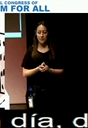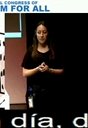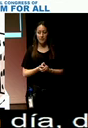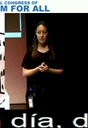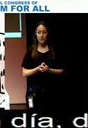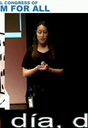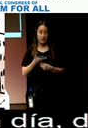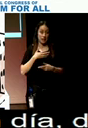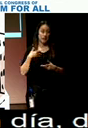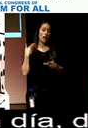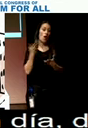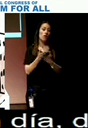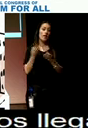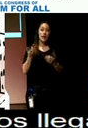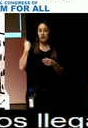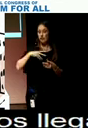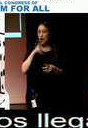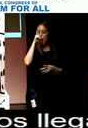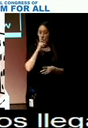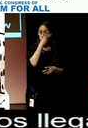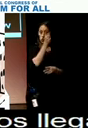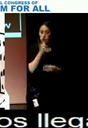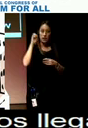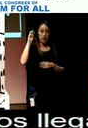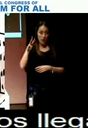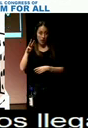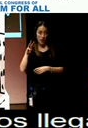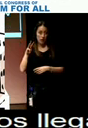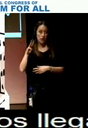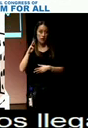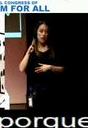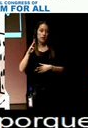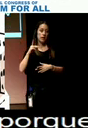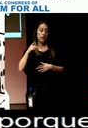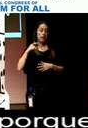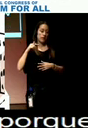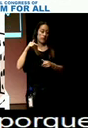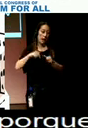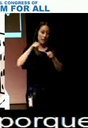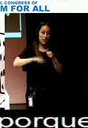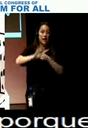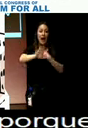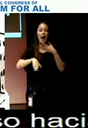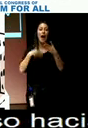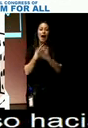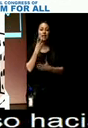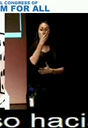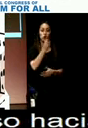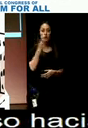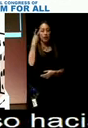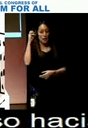into Horizons 2020 starting next year, what we have seen is that Calypso has also aimed